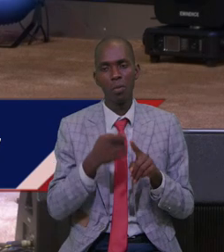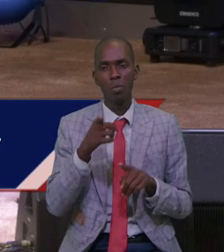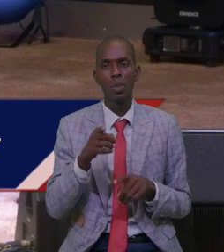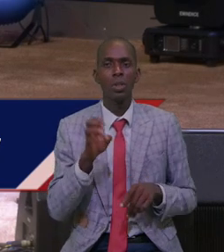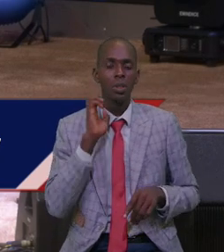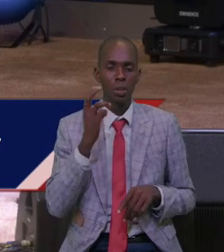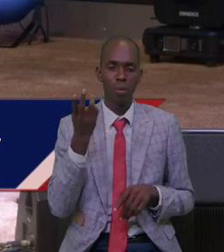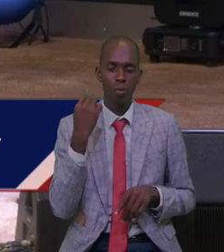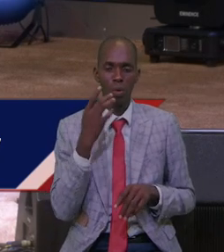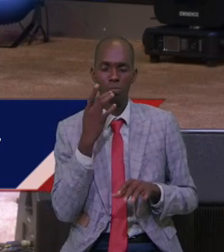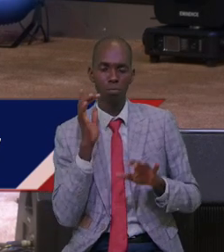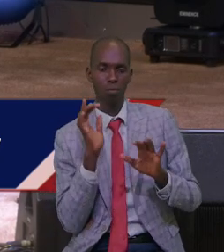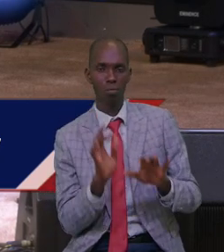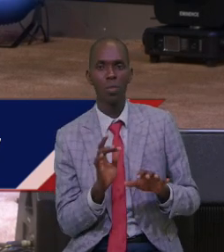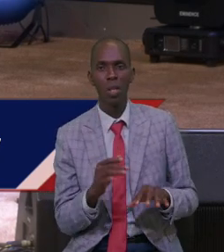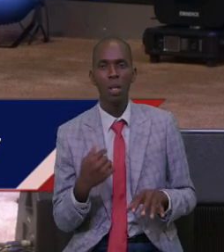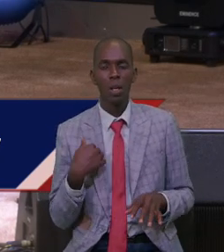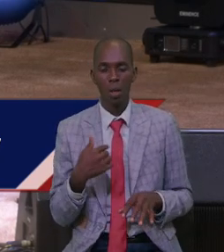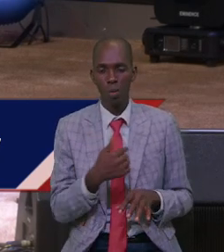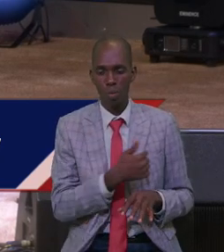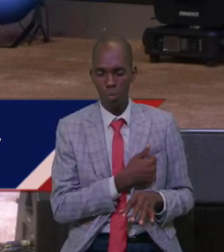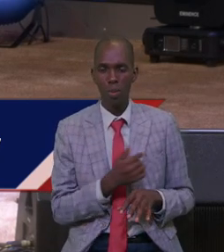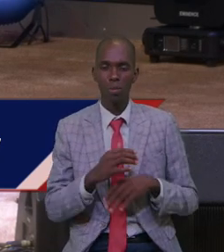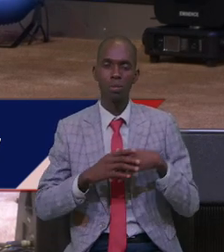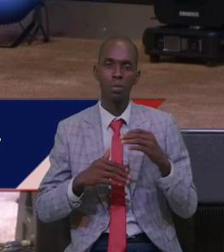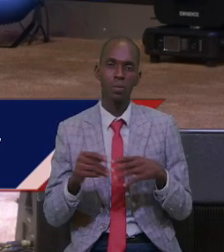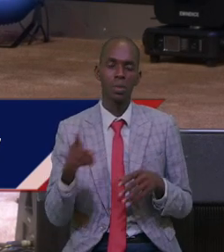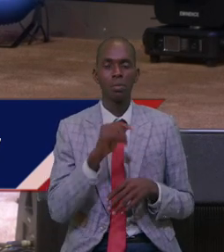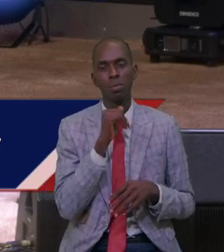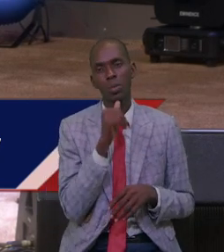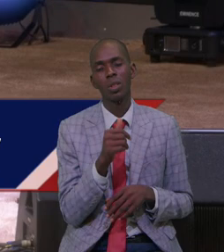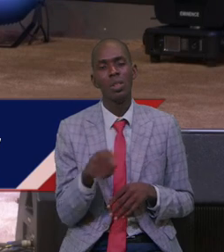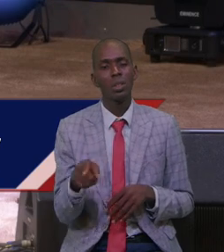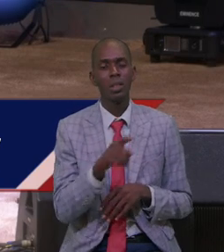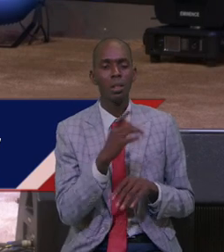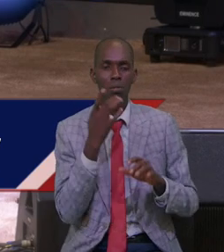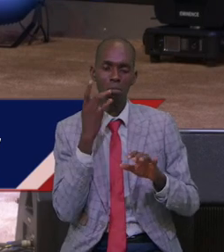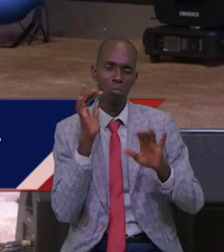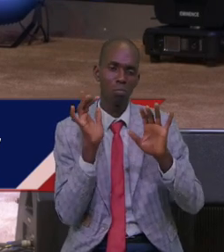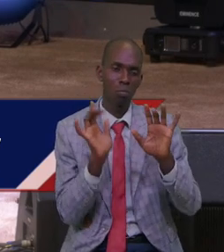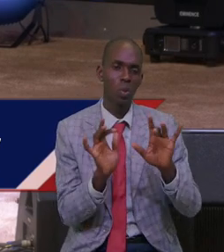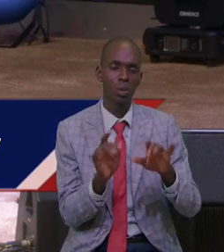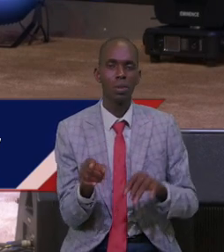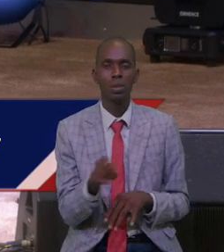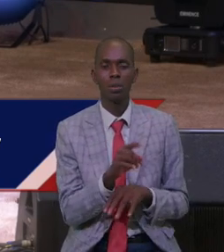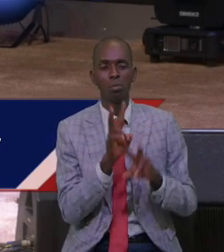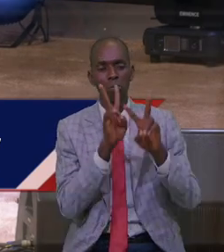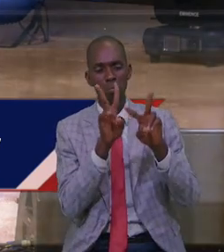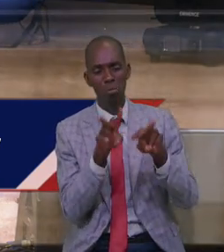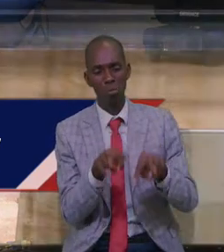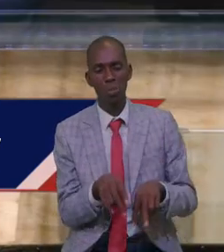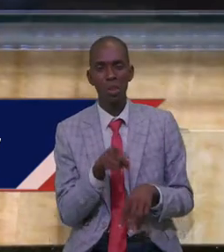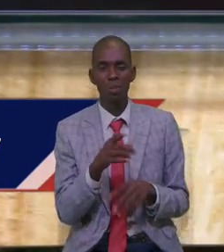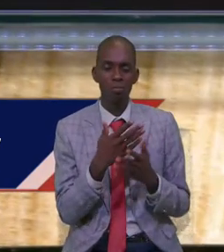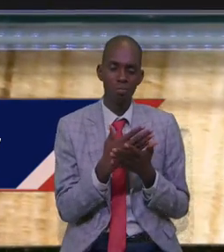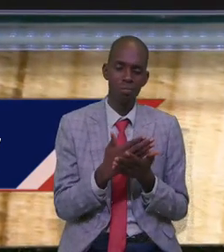esteemed him not. They scorned him. They looked down on him. They